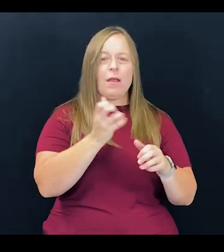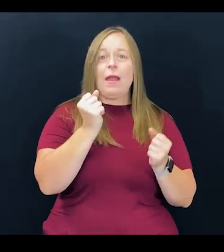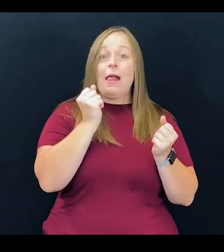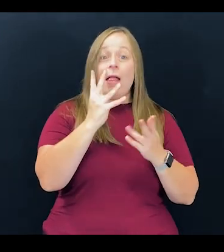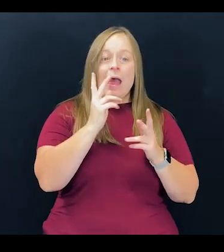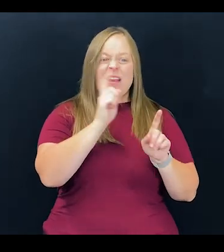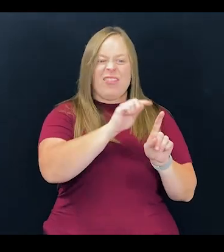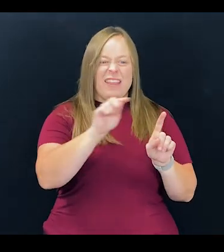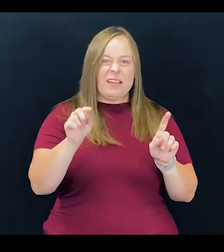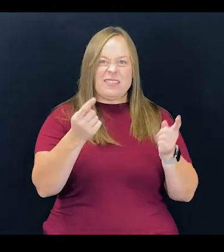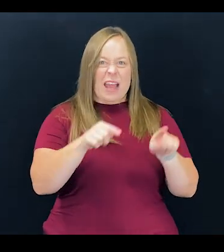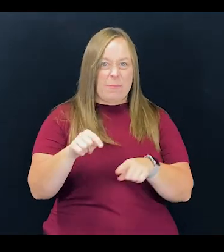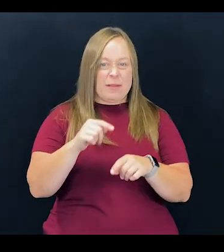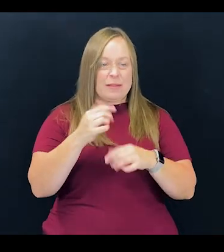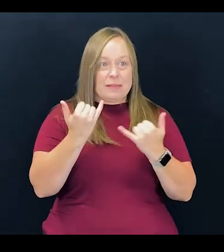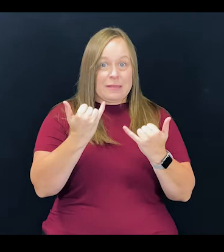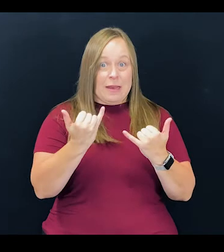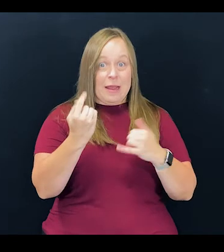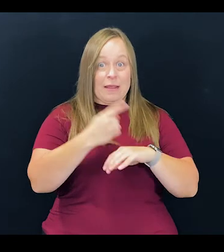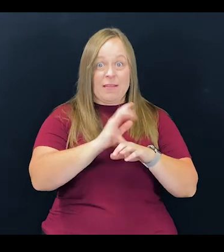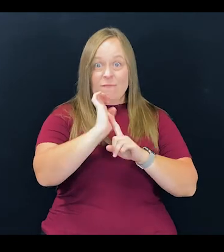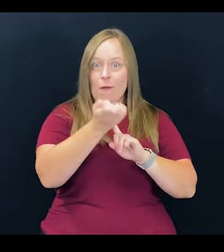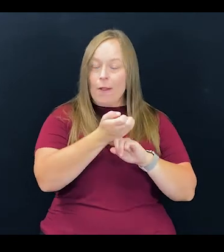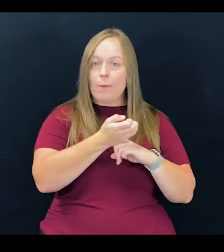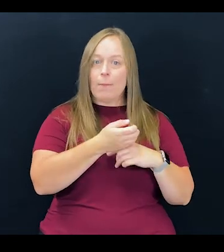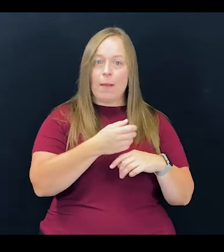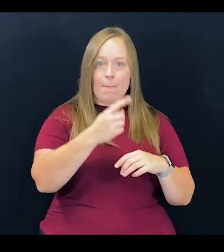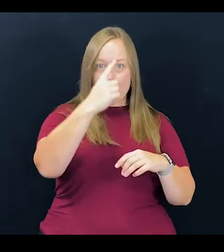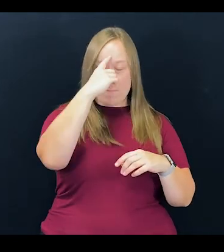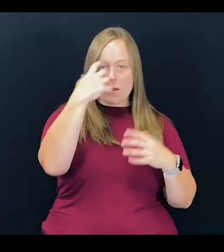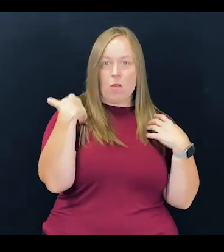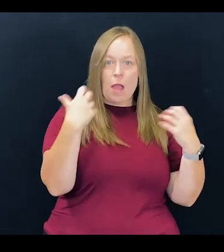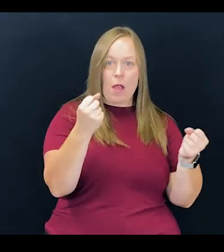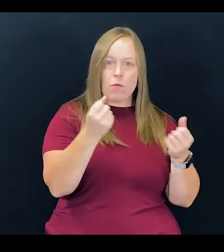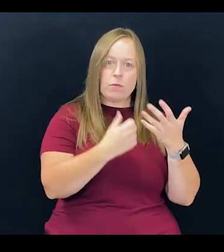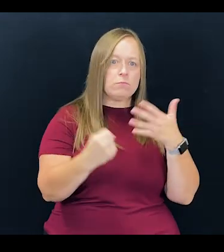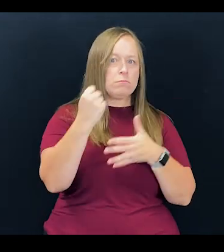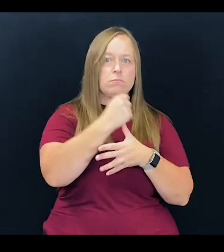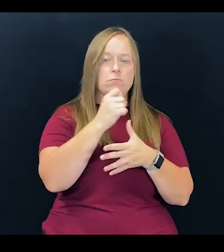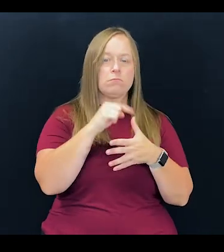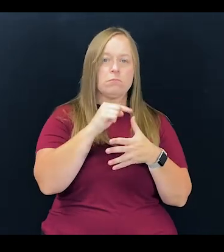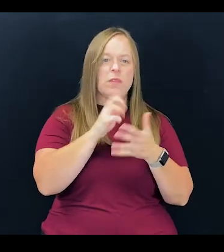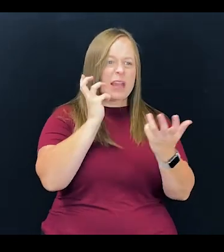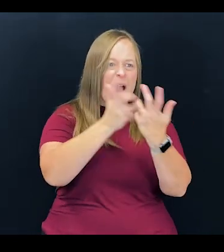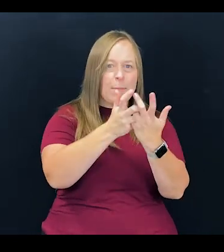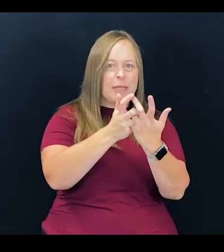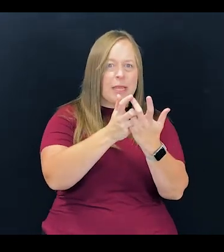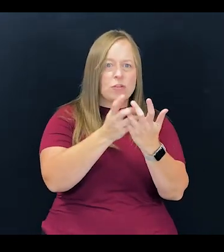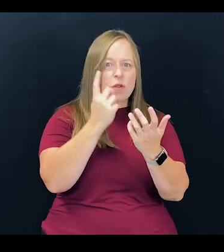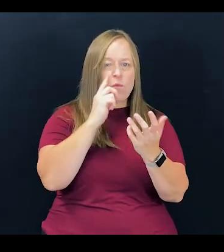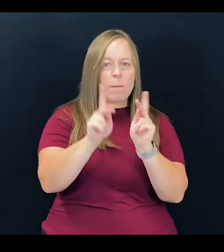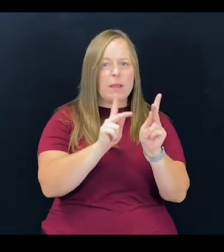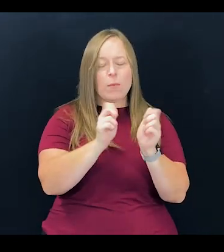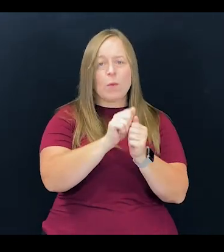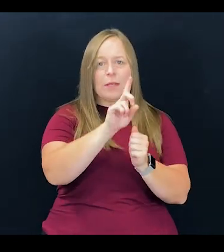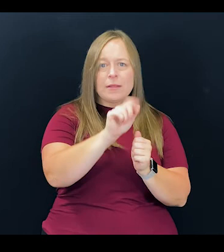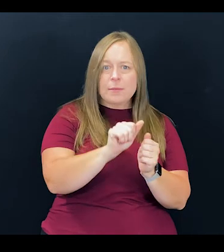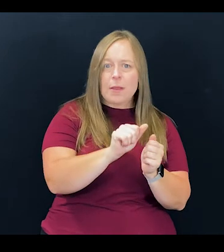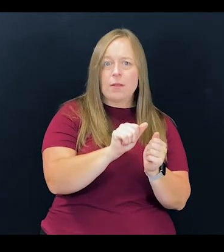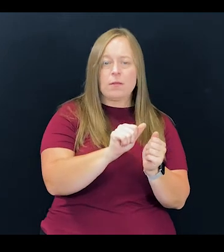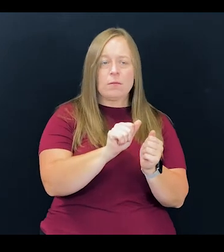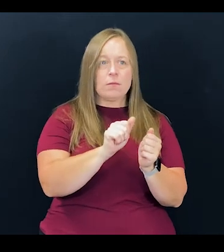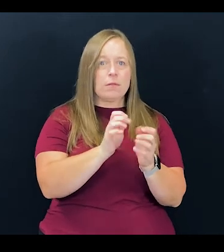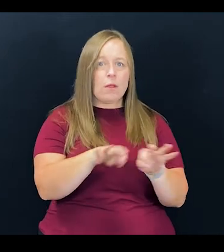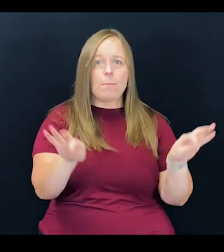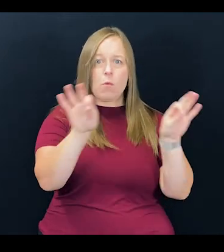the rule. There are lots of things that are telling us in today's environment that mental health is key. Accommodations for